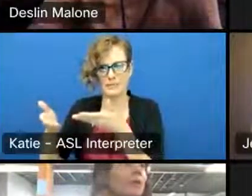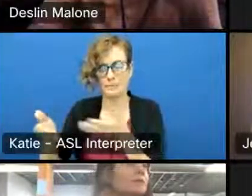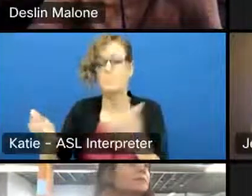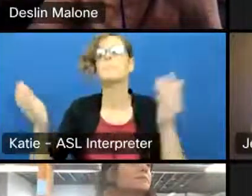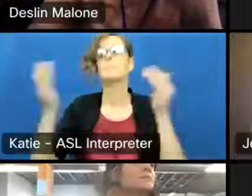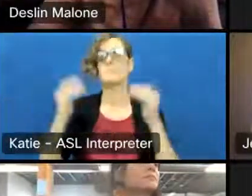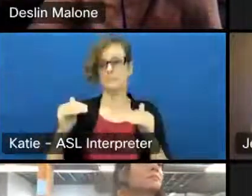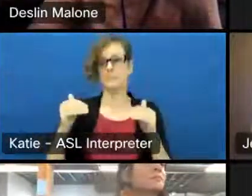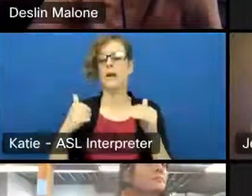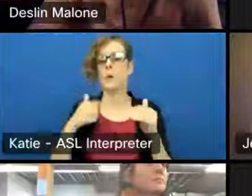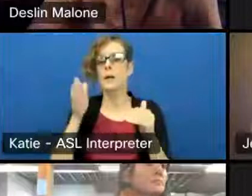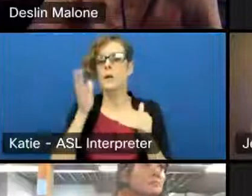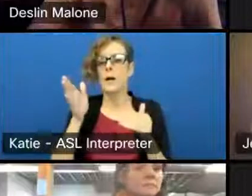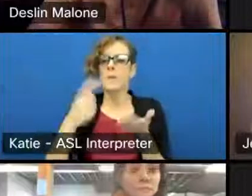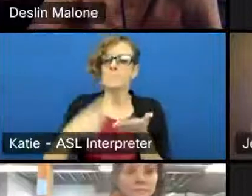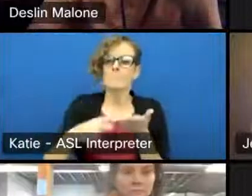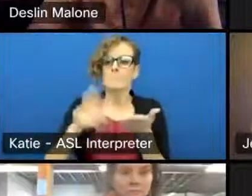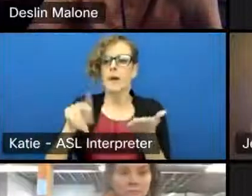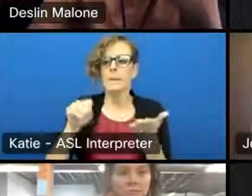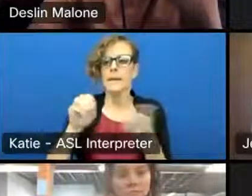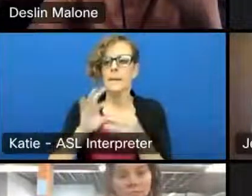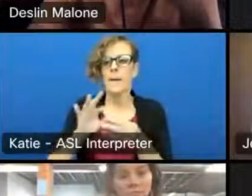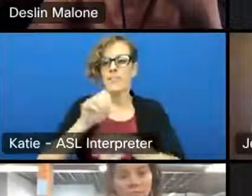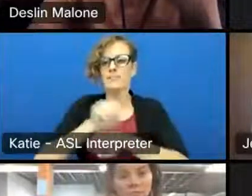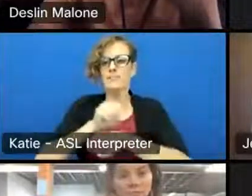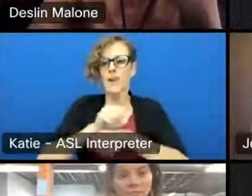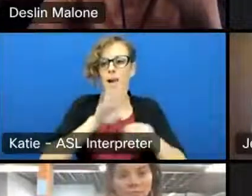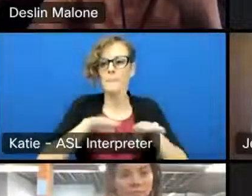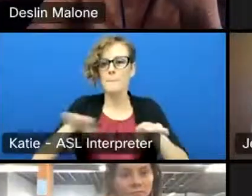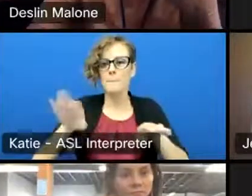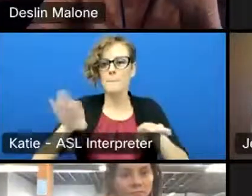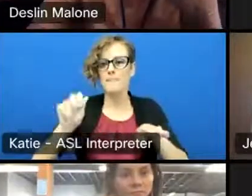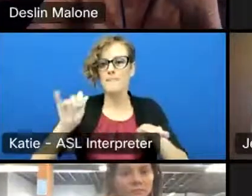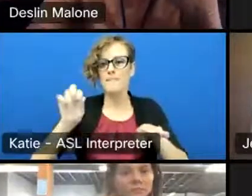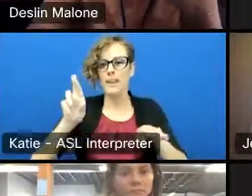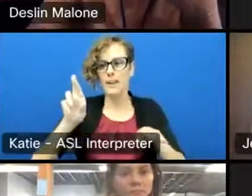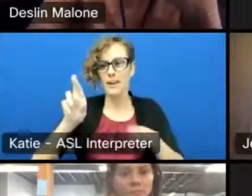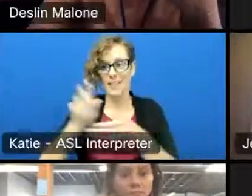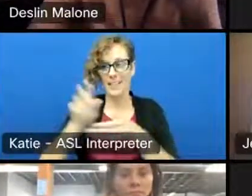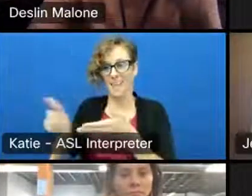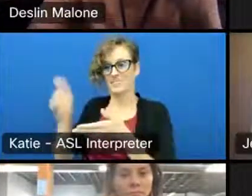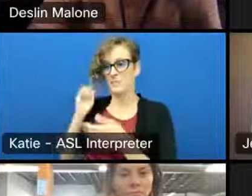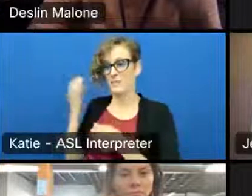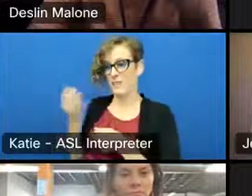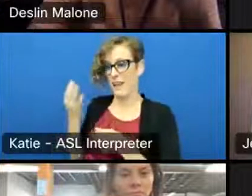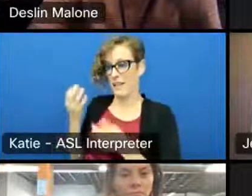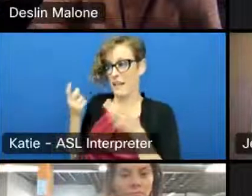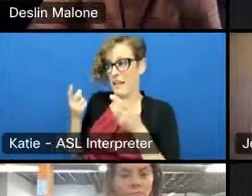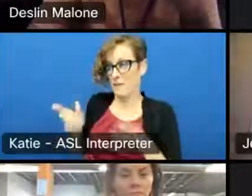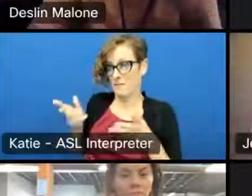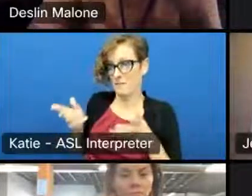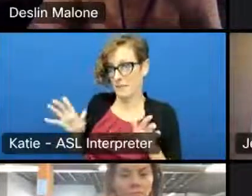Additionally, we're going to give a little update on the job fair that occurred last week on Friday as well. And